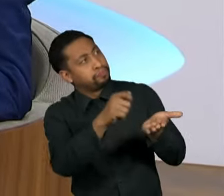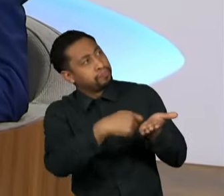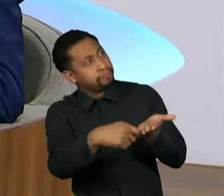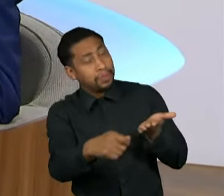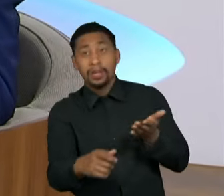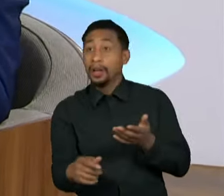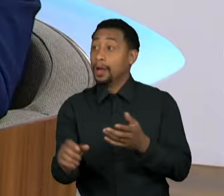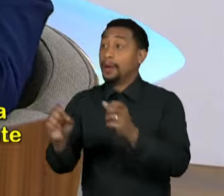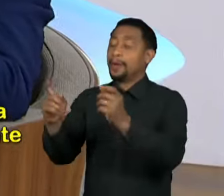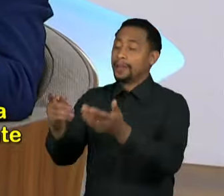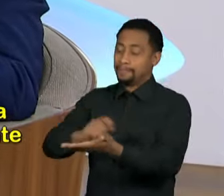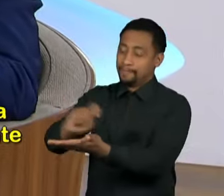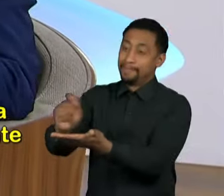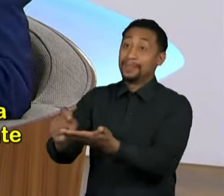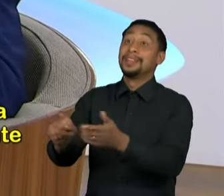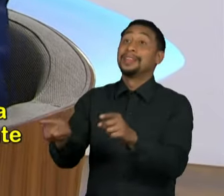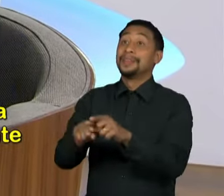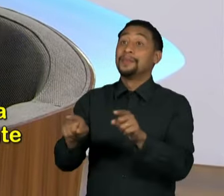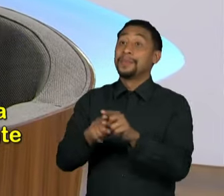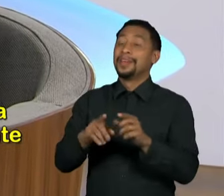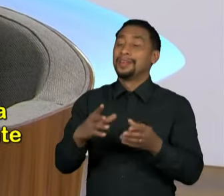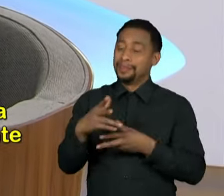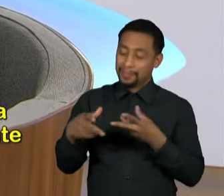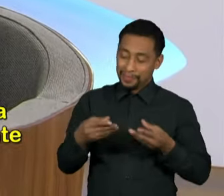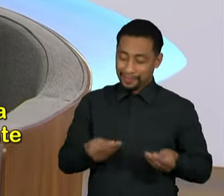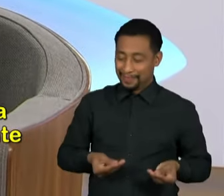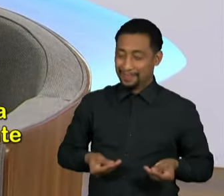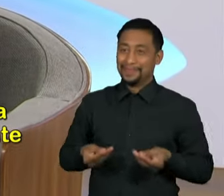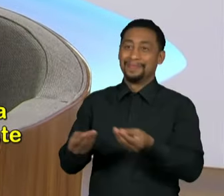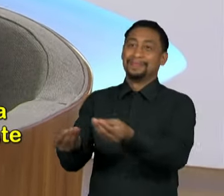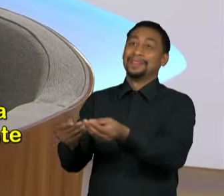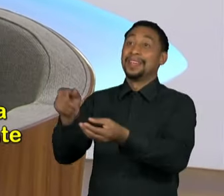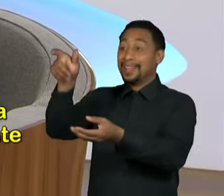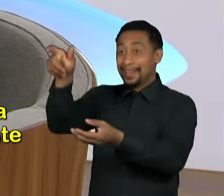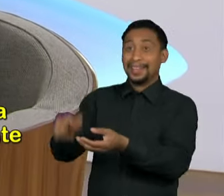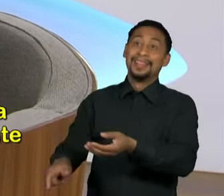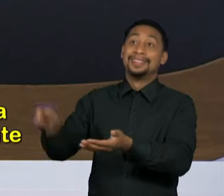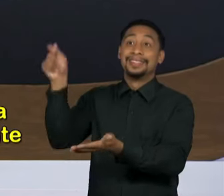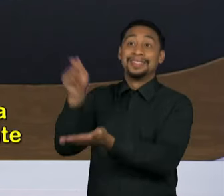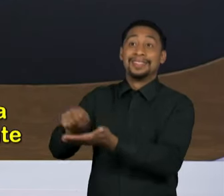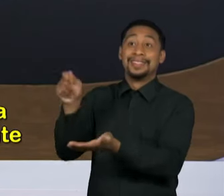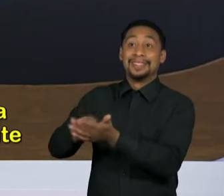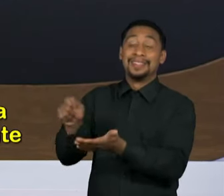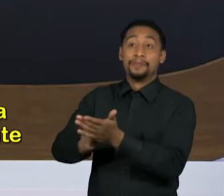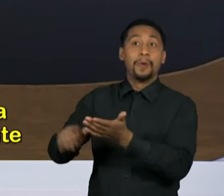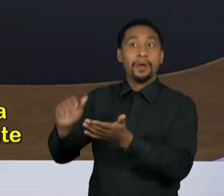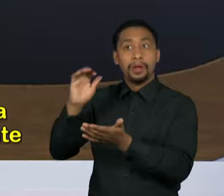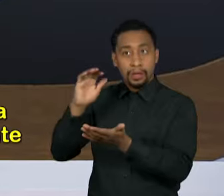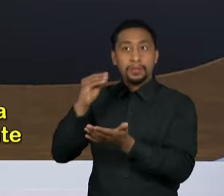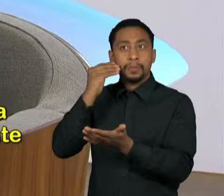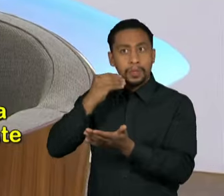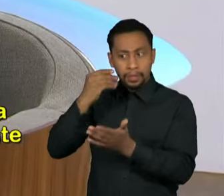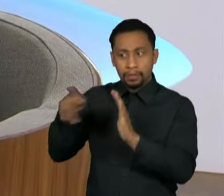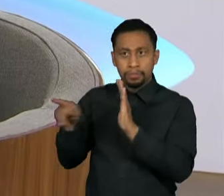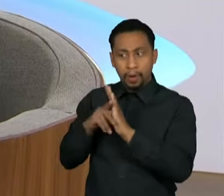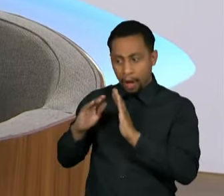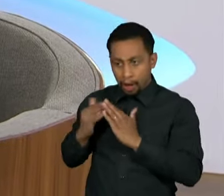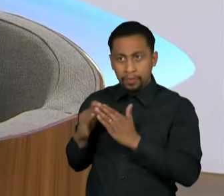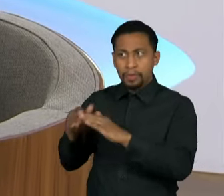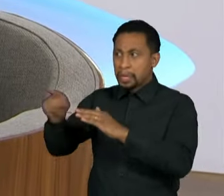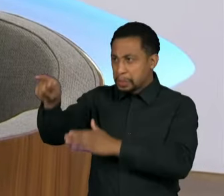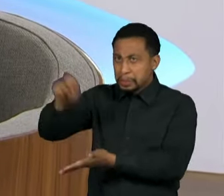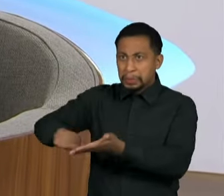with the book he had written about his experience as a philosopher in the favela, which moved me deeply